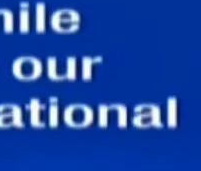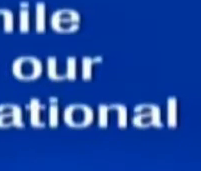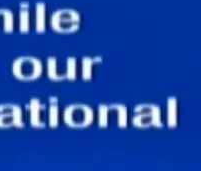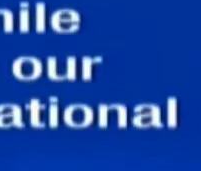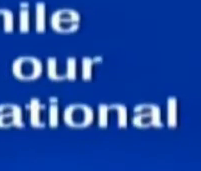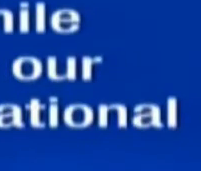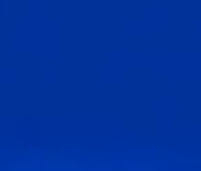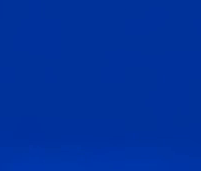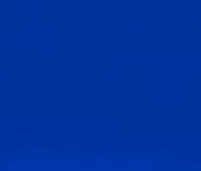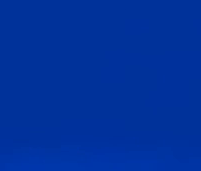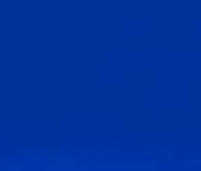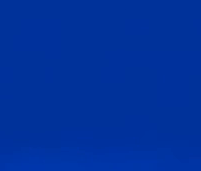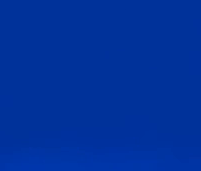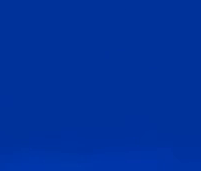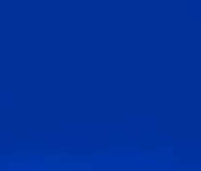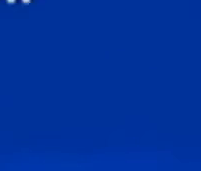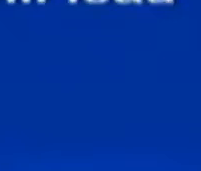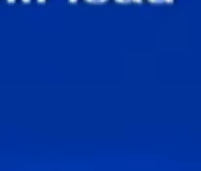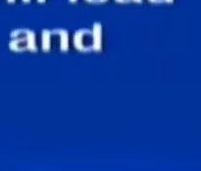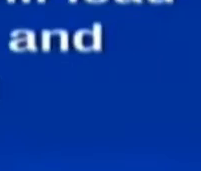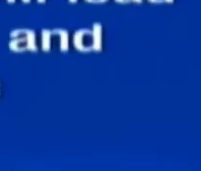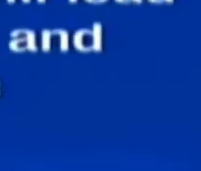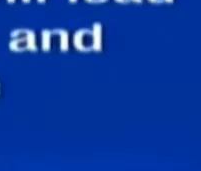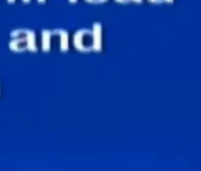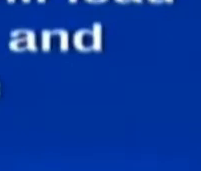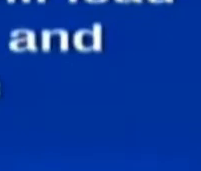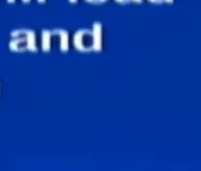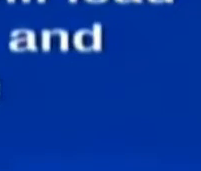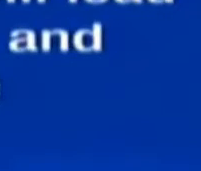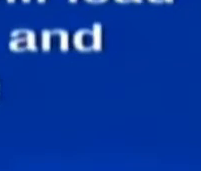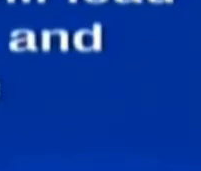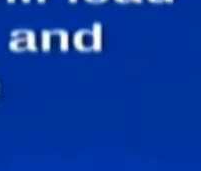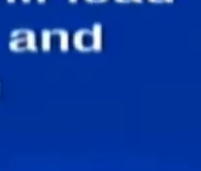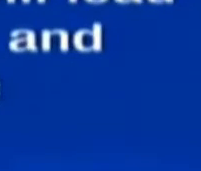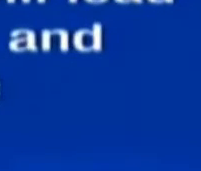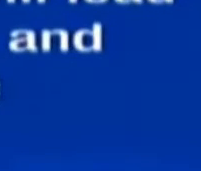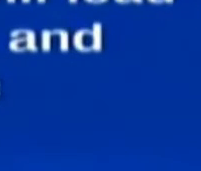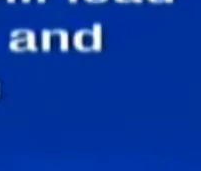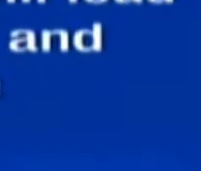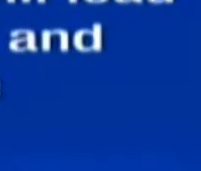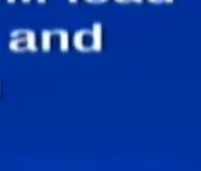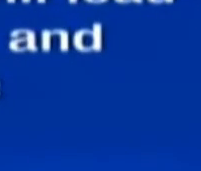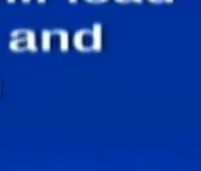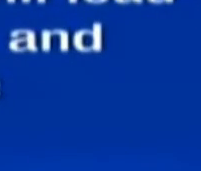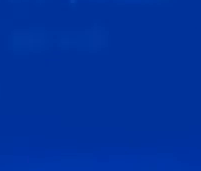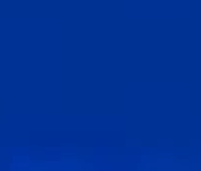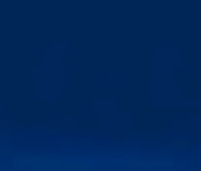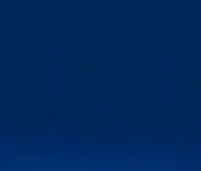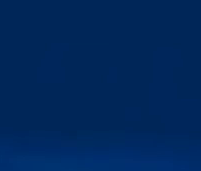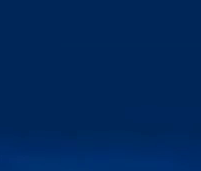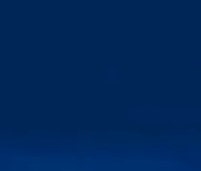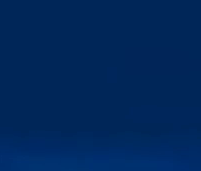facilities during the pandemic, with the future strategy being to leverage on technical vocational training centers